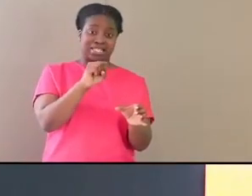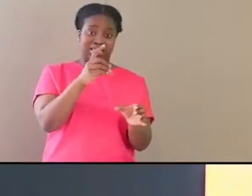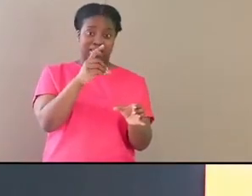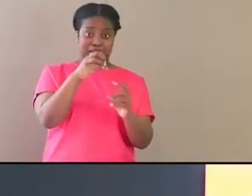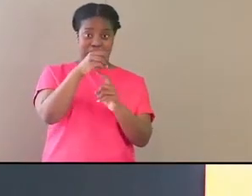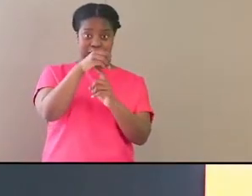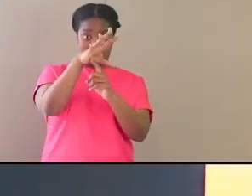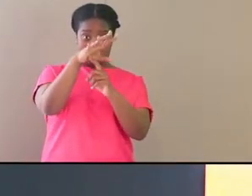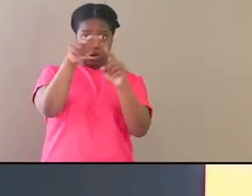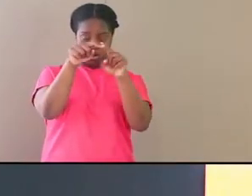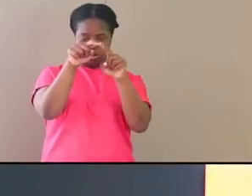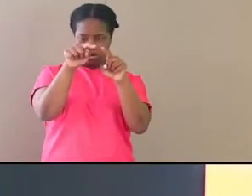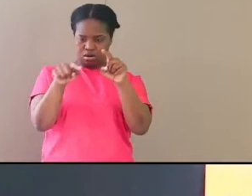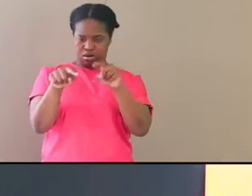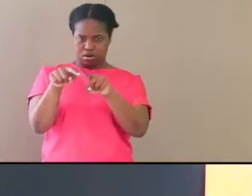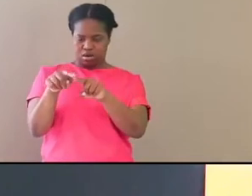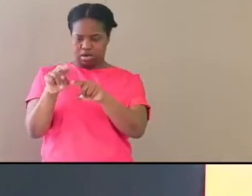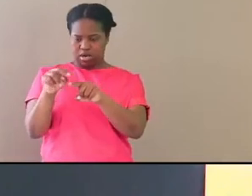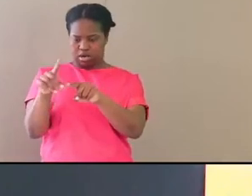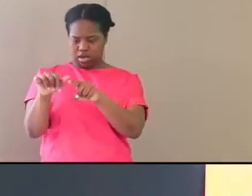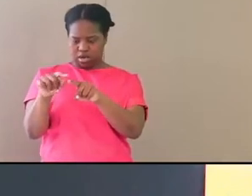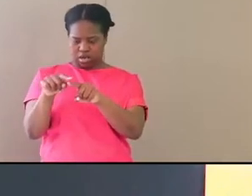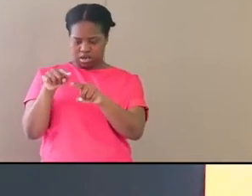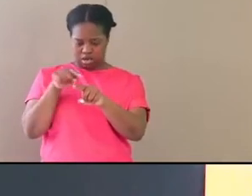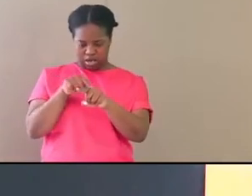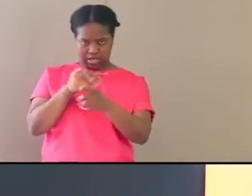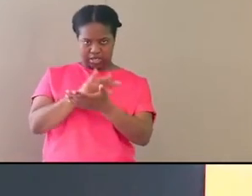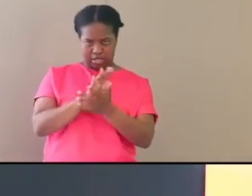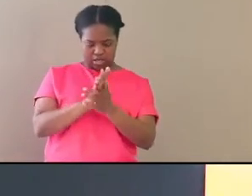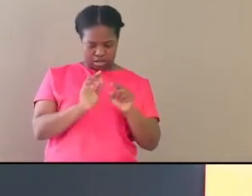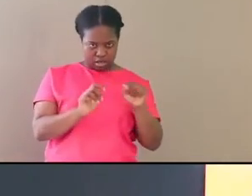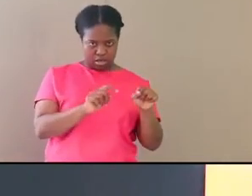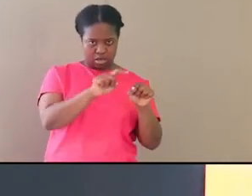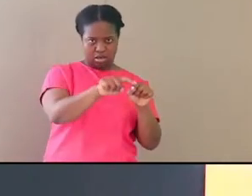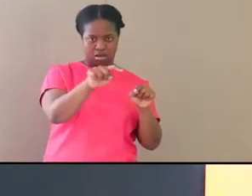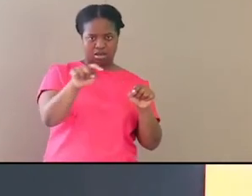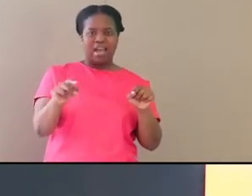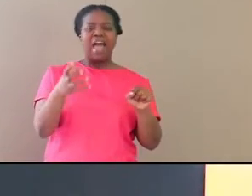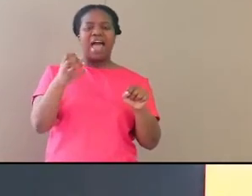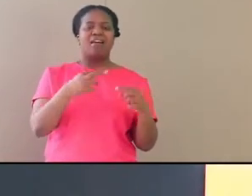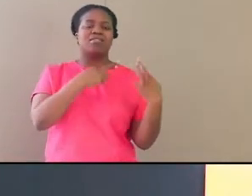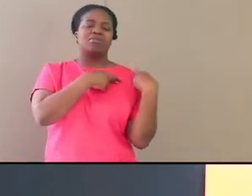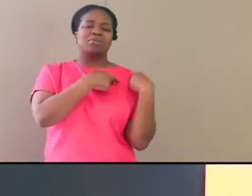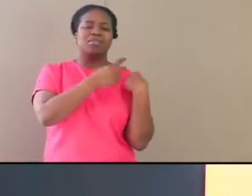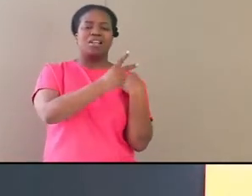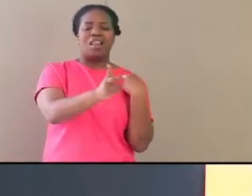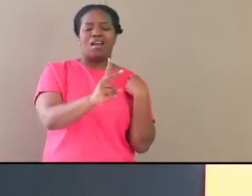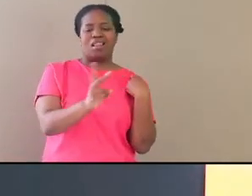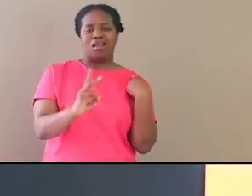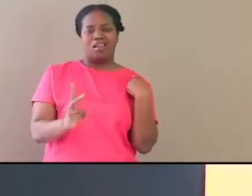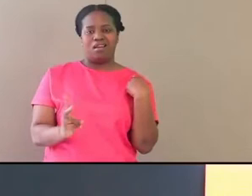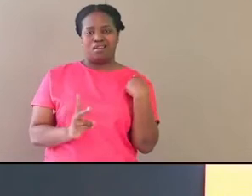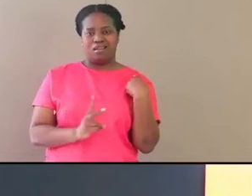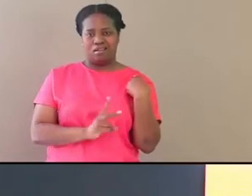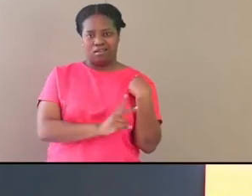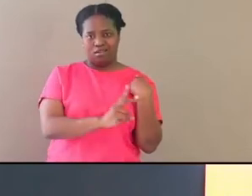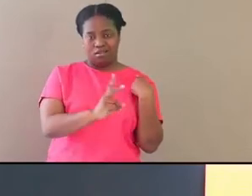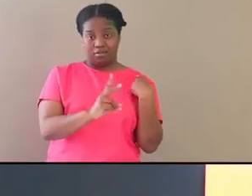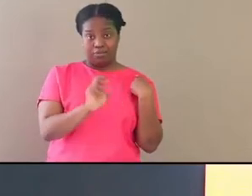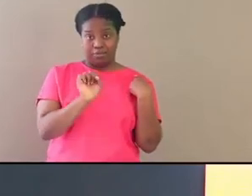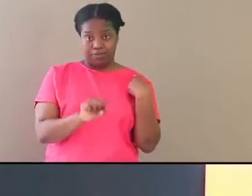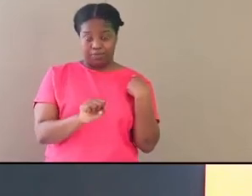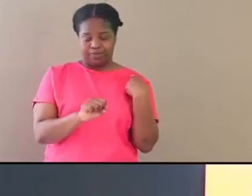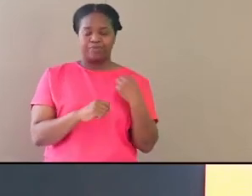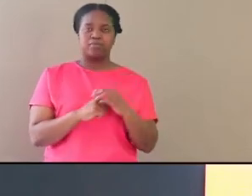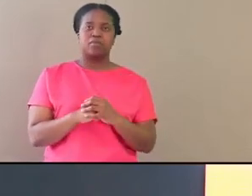we have NDA and we all have different responsibilities in terms of what it is that we're supposed to do.